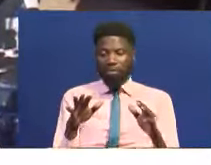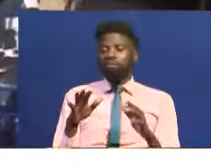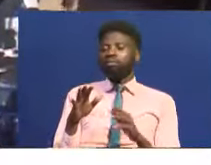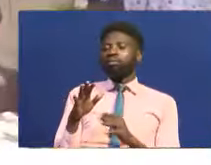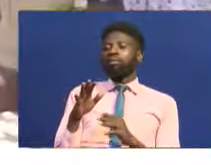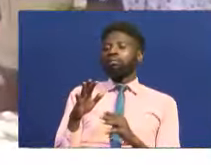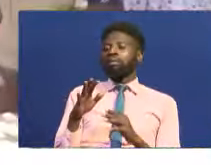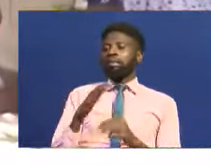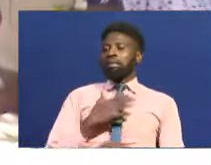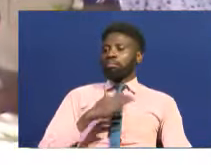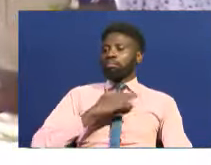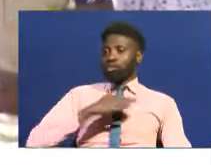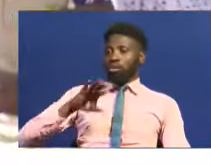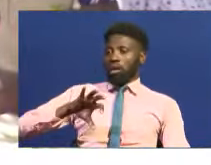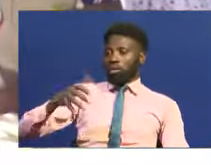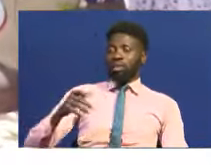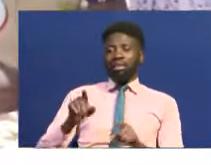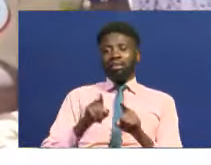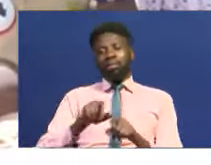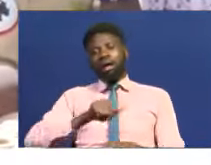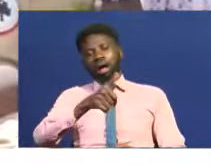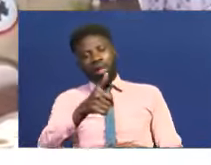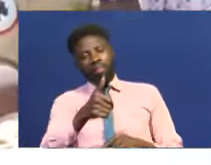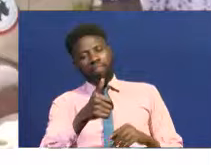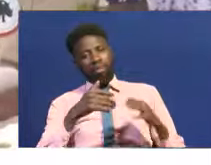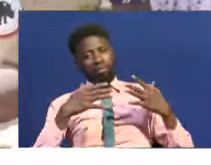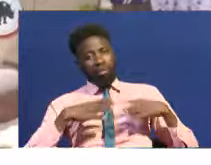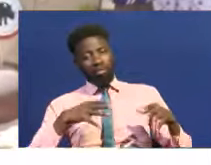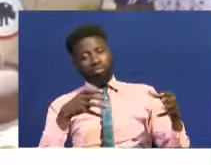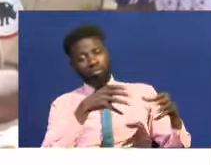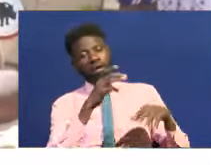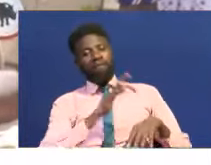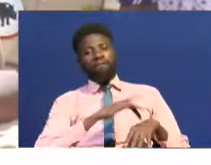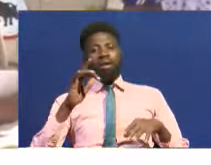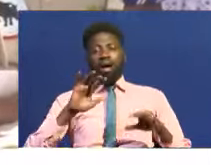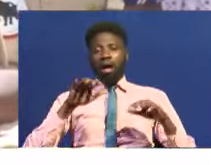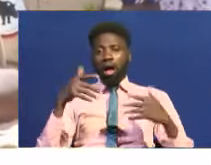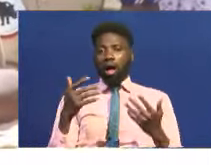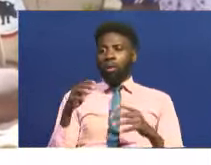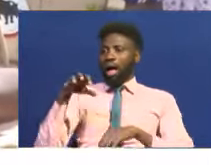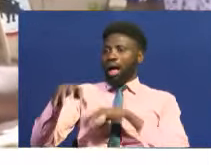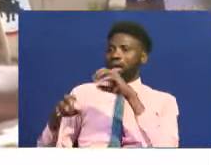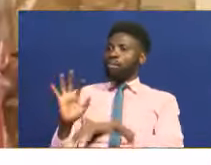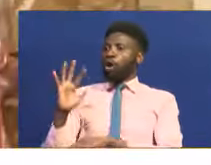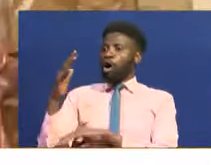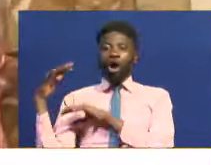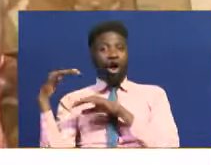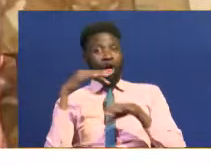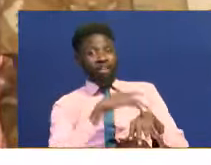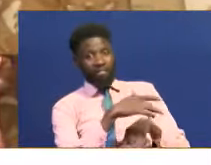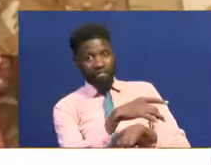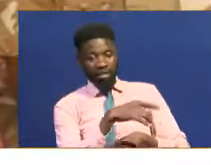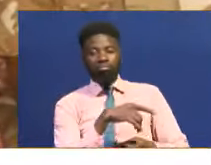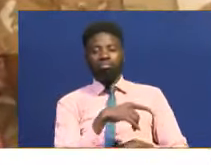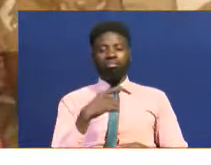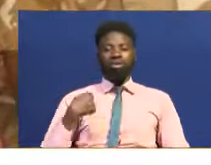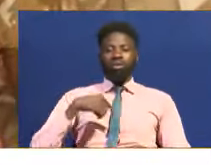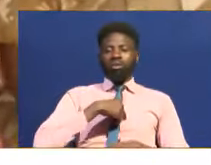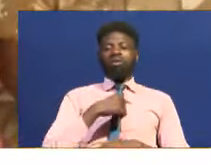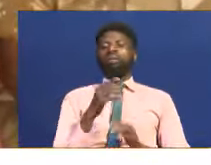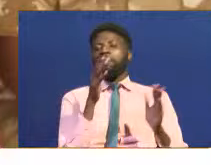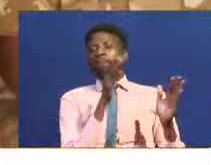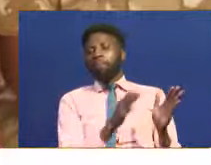conflict that we are working on compensation. We have also assured the governor that